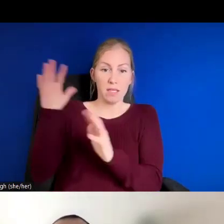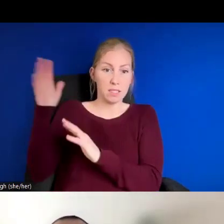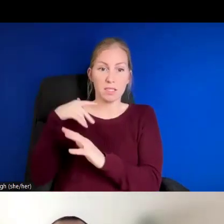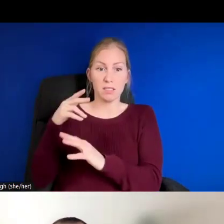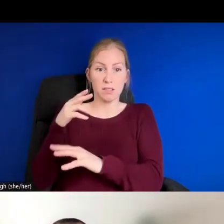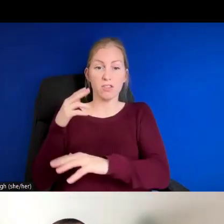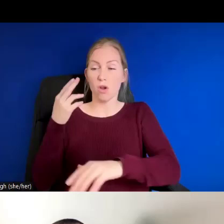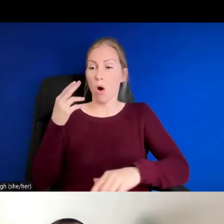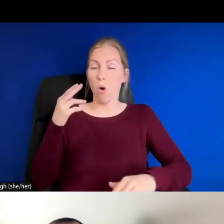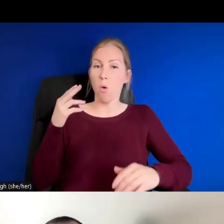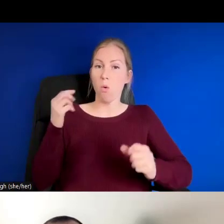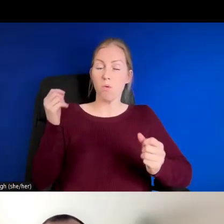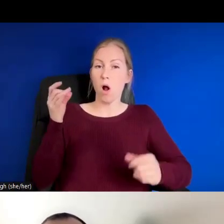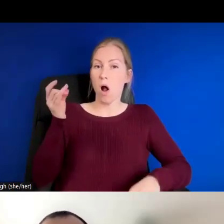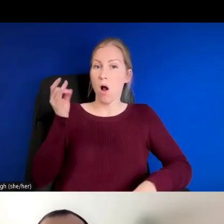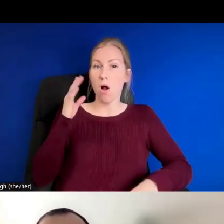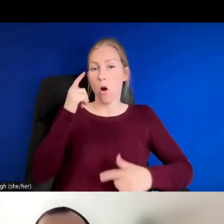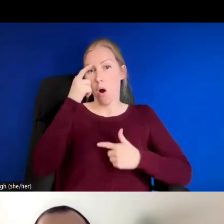an understatement."